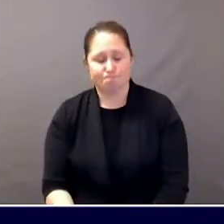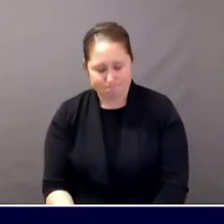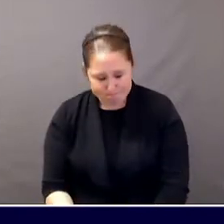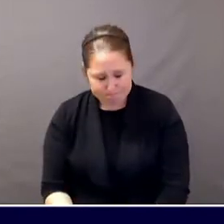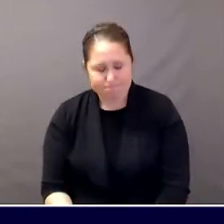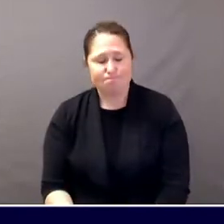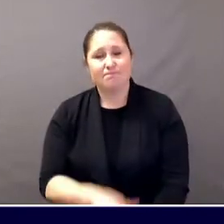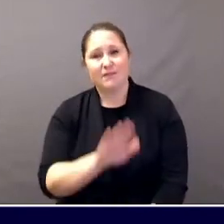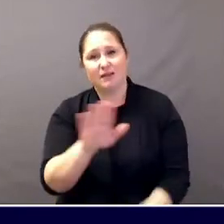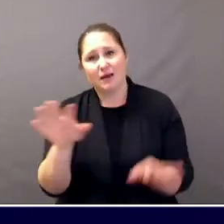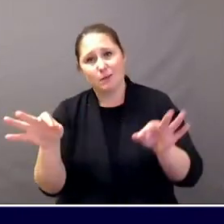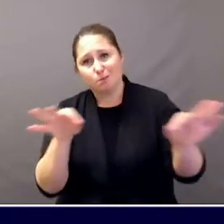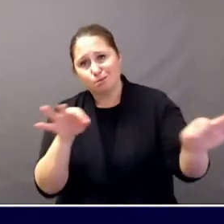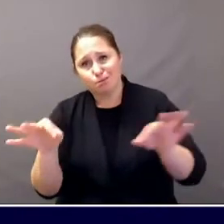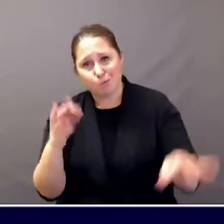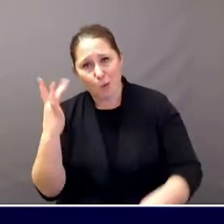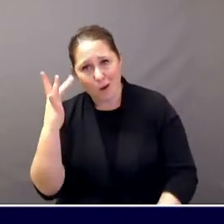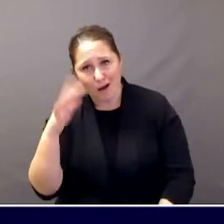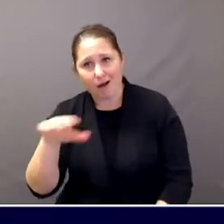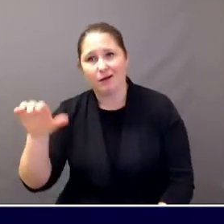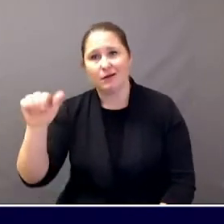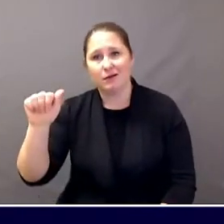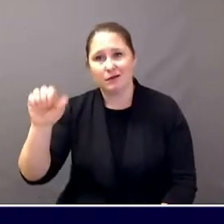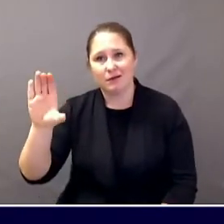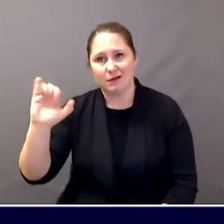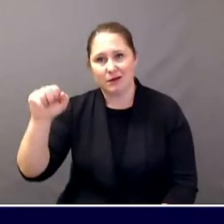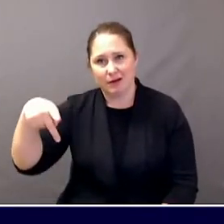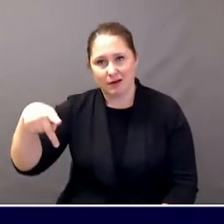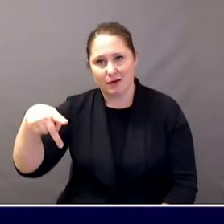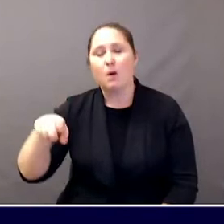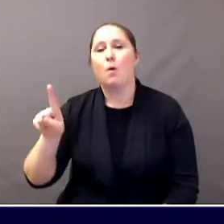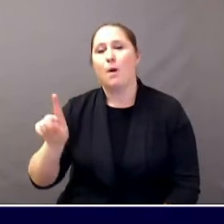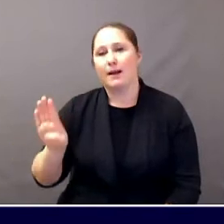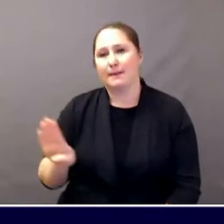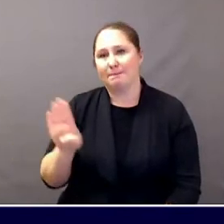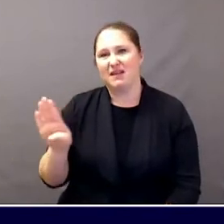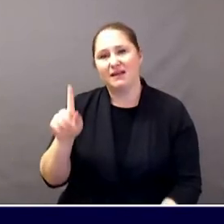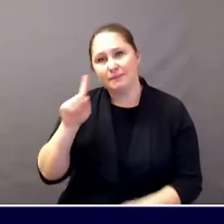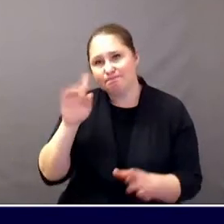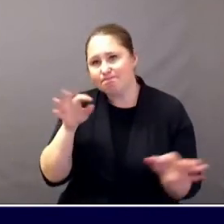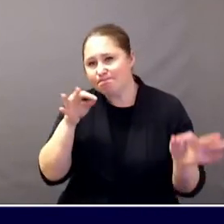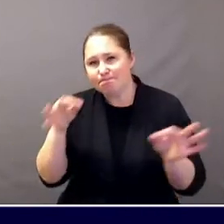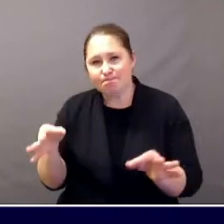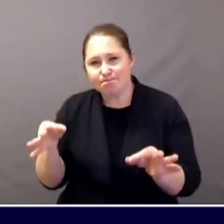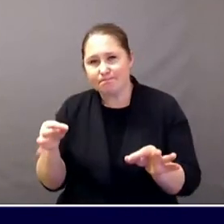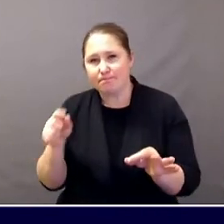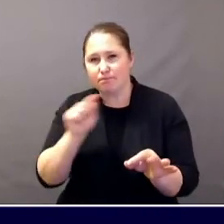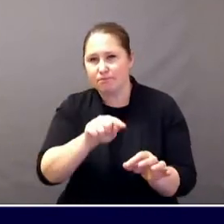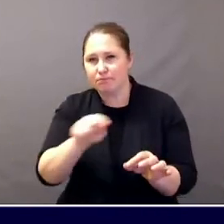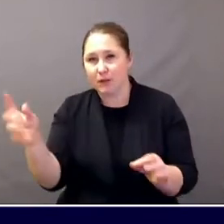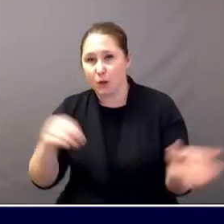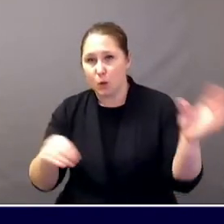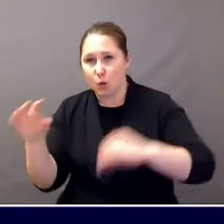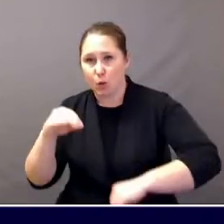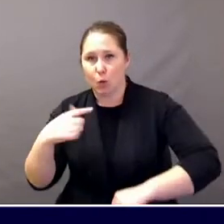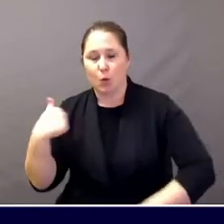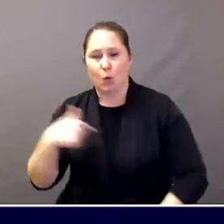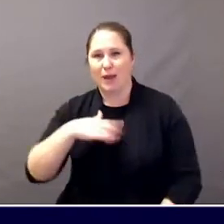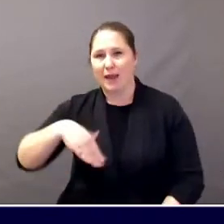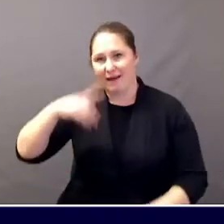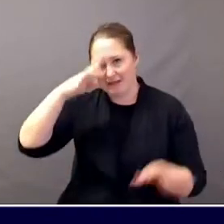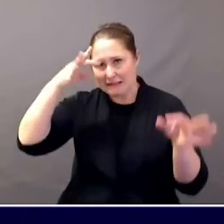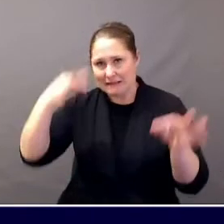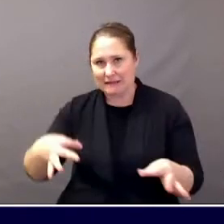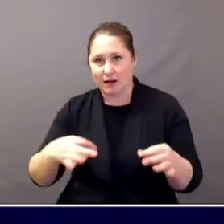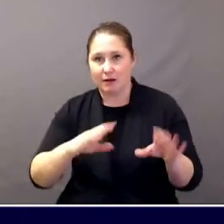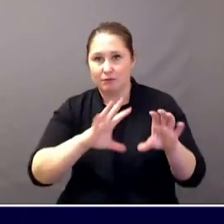described in the ACIP 1B. We haven't made those determinations or drawn those lines at this point because we want to first and